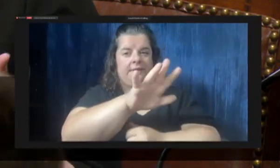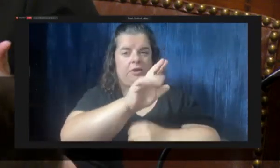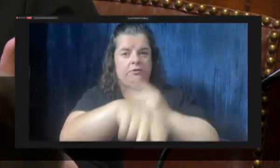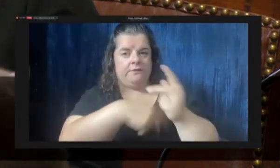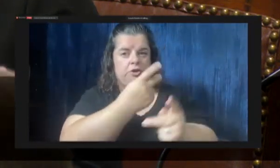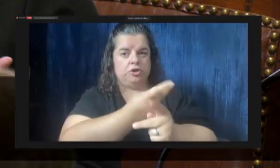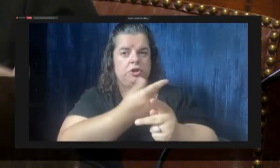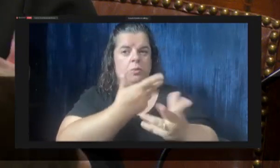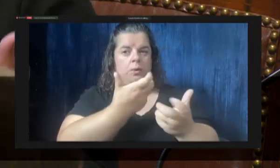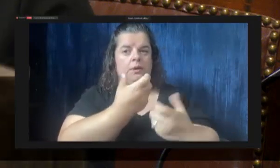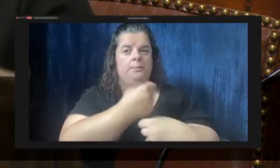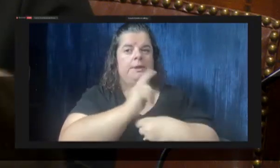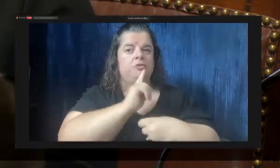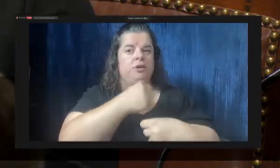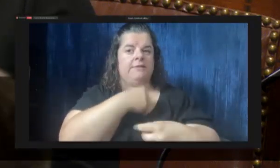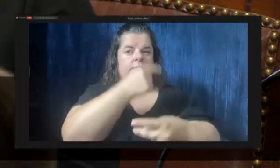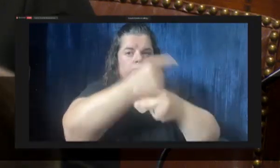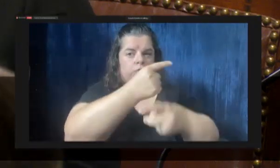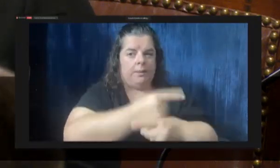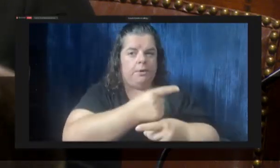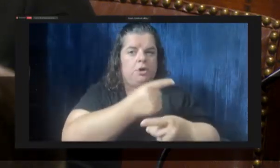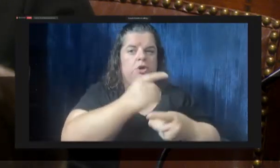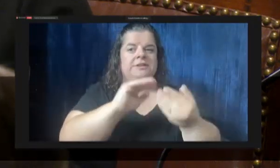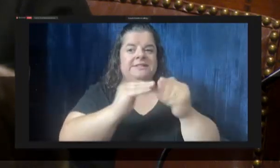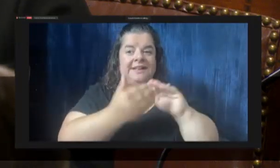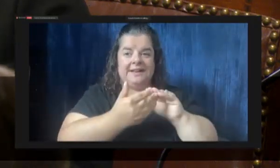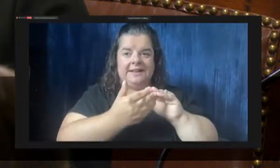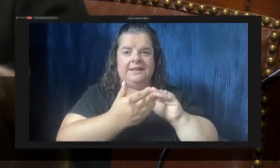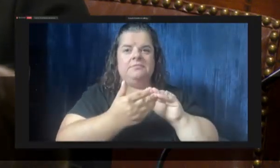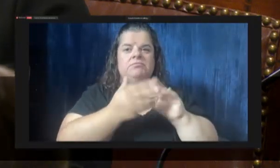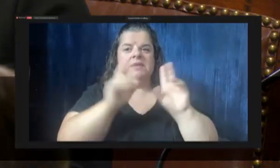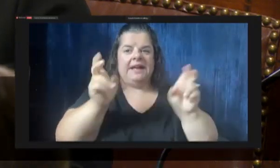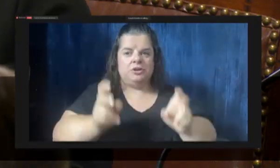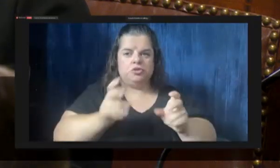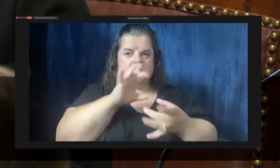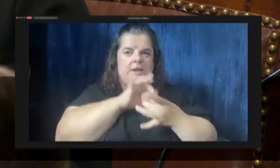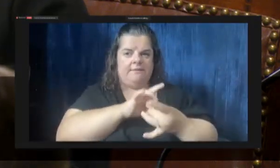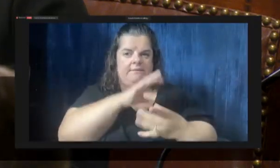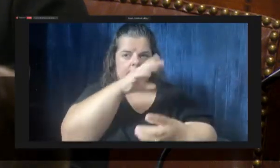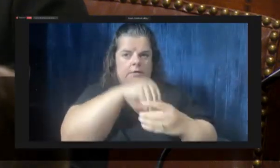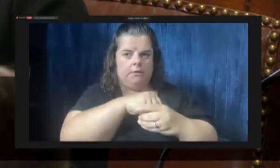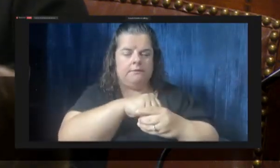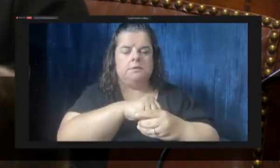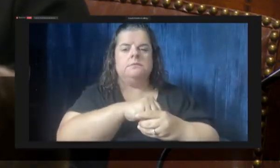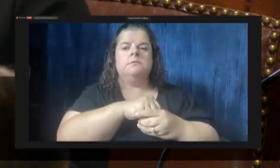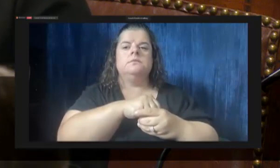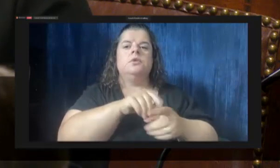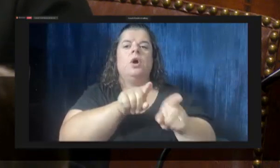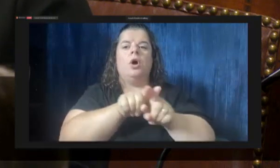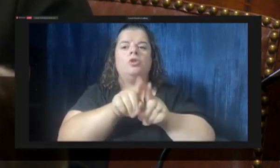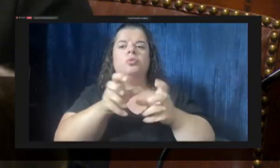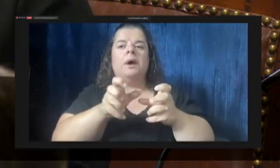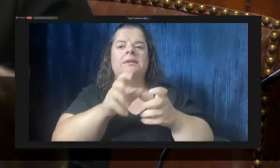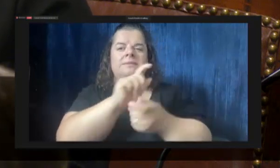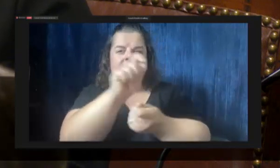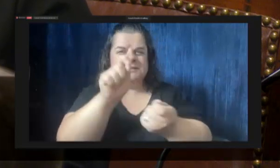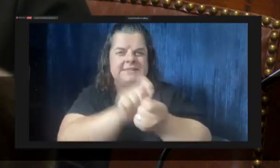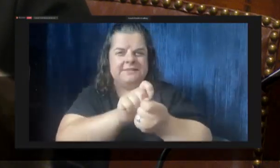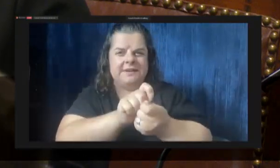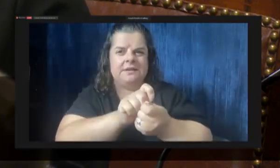sure that we've got all of the proper city issues involved, and also we're trying to tailor it as much as possible so that it was